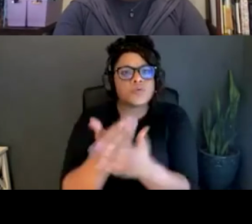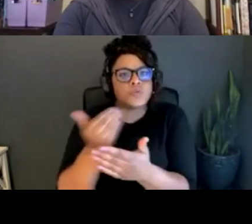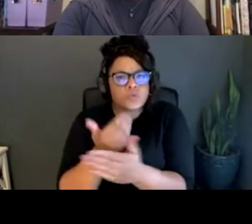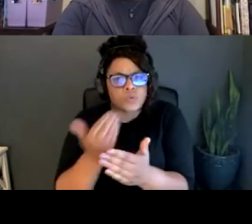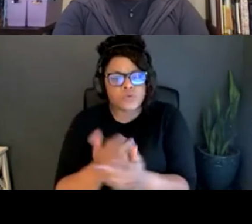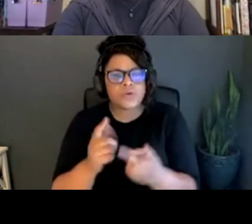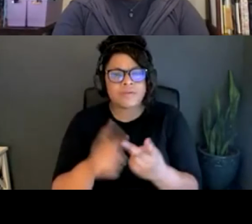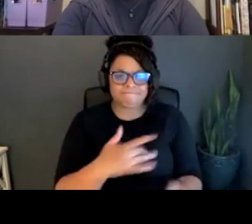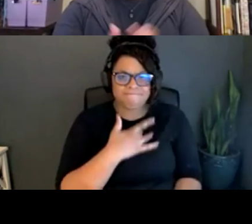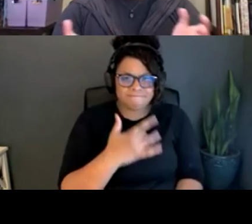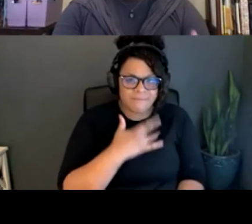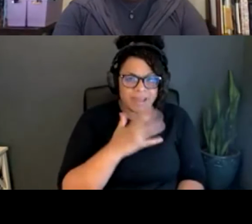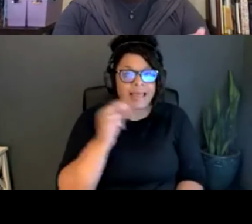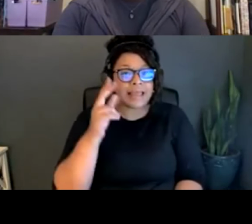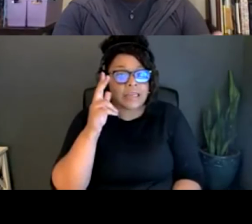feel and to hear the